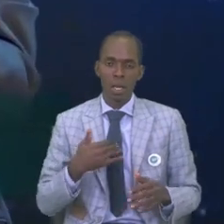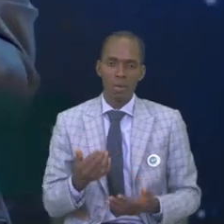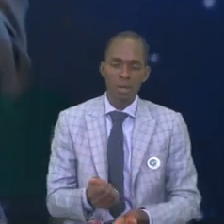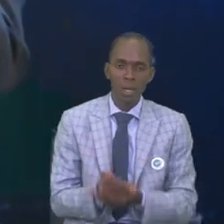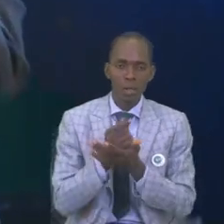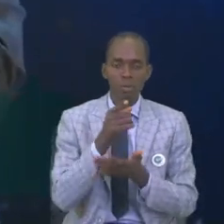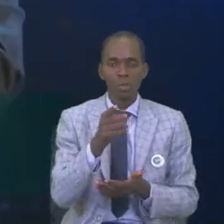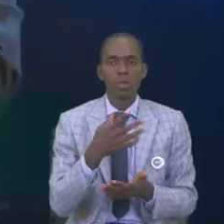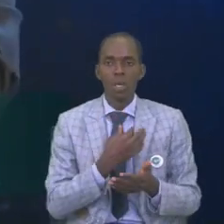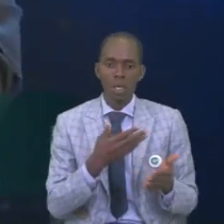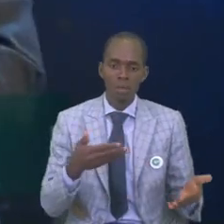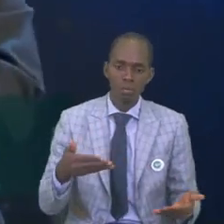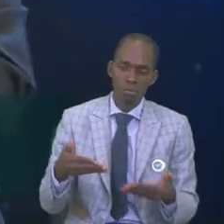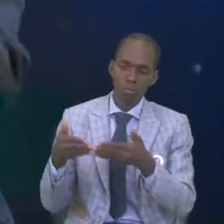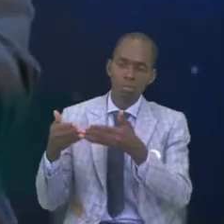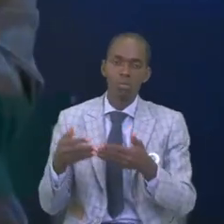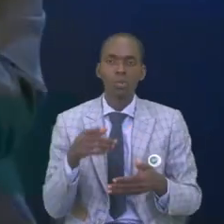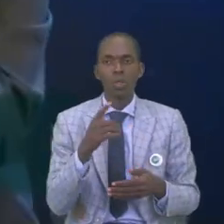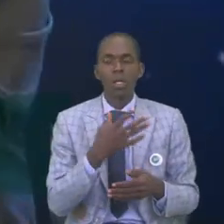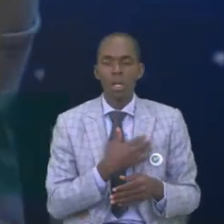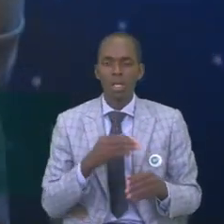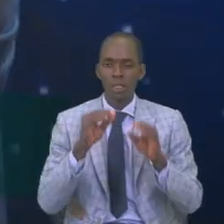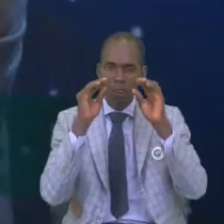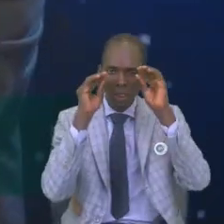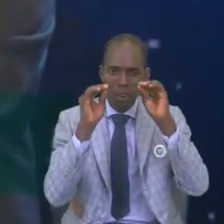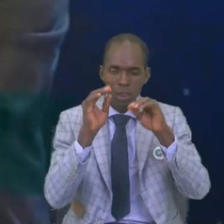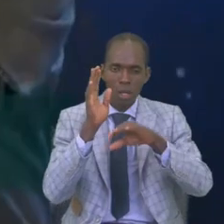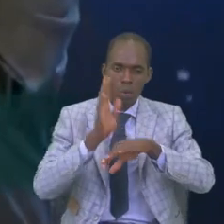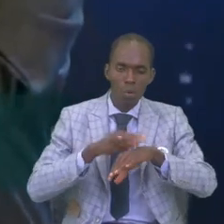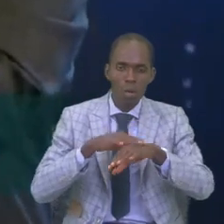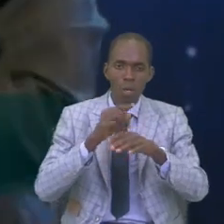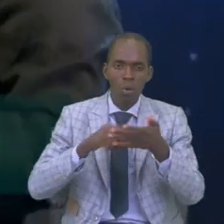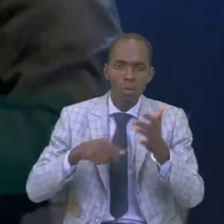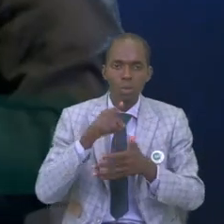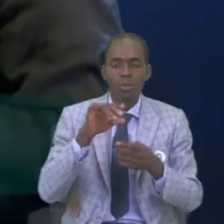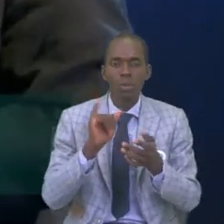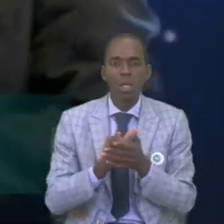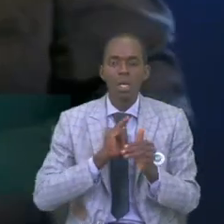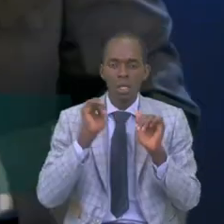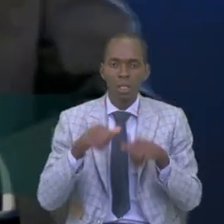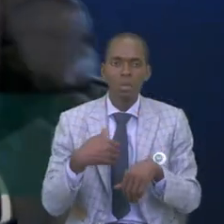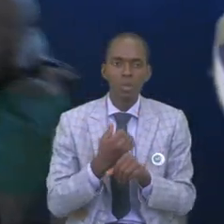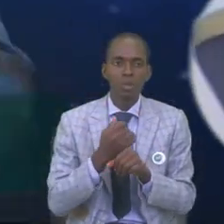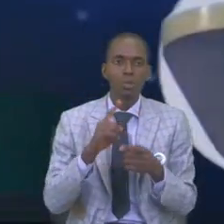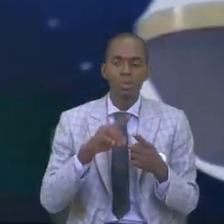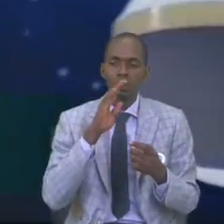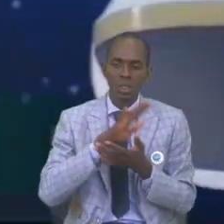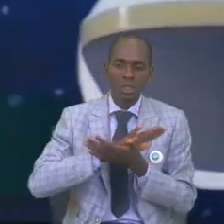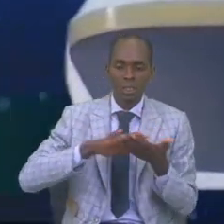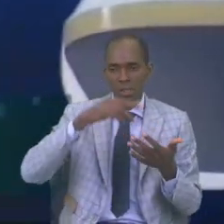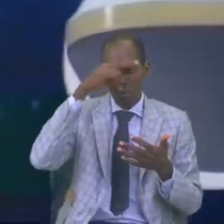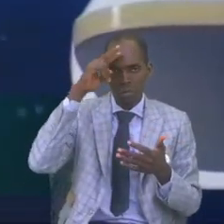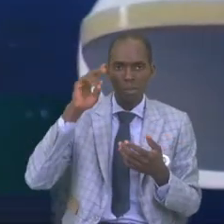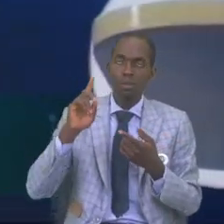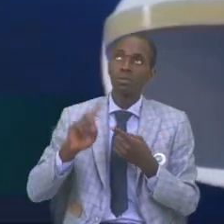I'm teaching you and warning you so that I can present you as a chaste virgin unto Christ. He